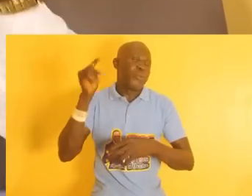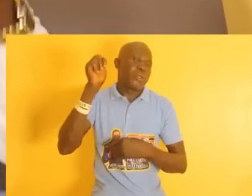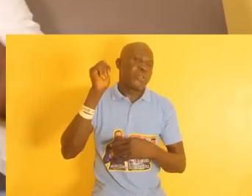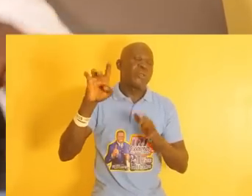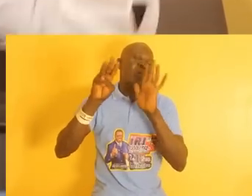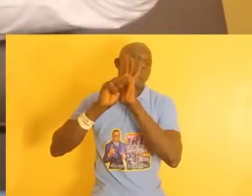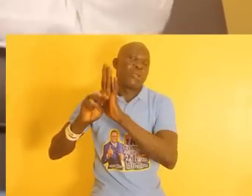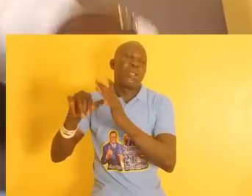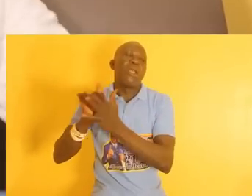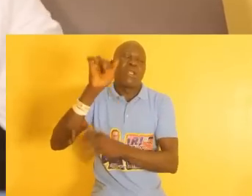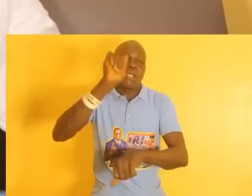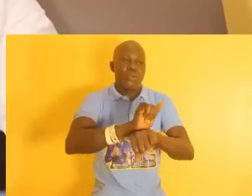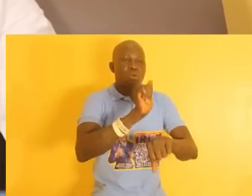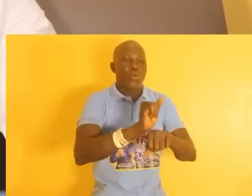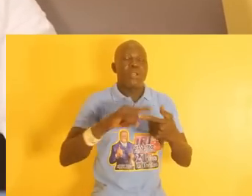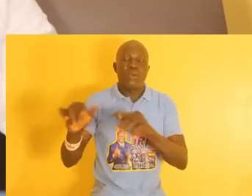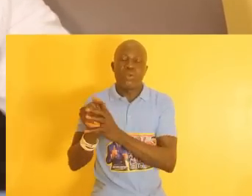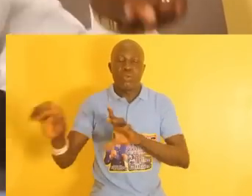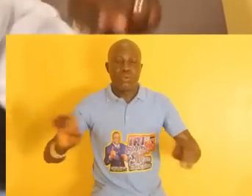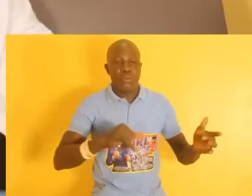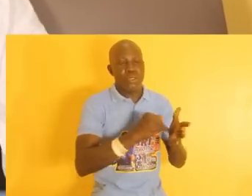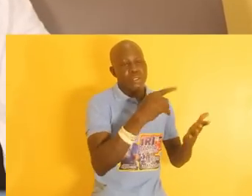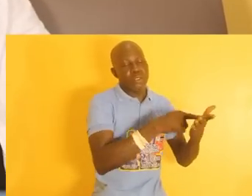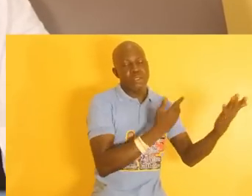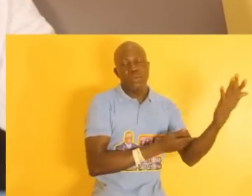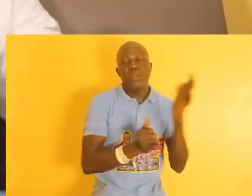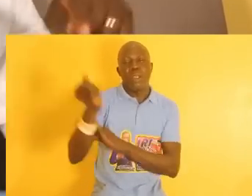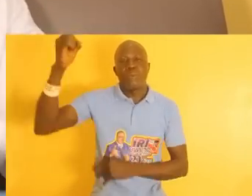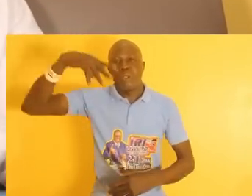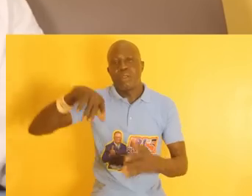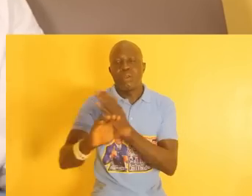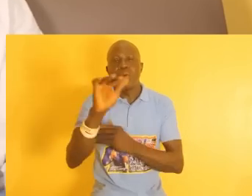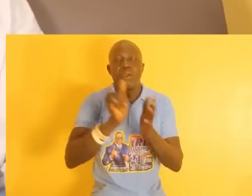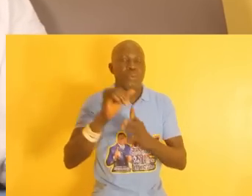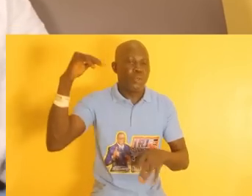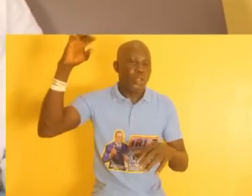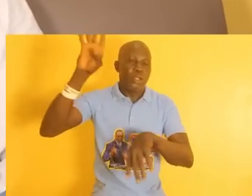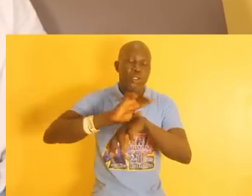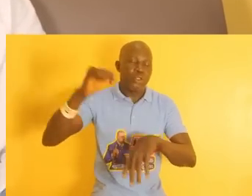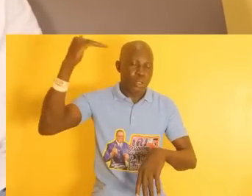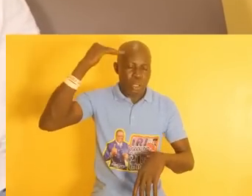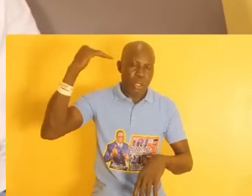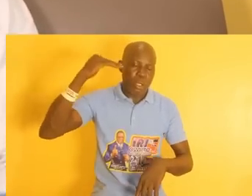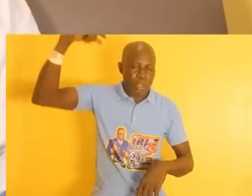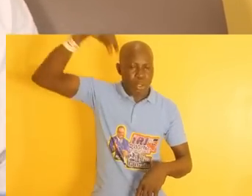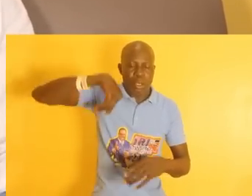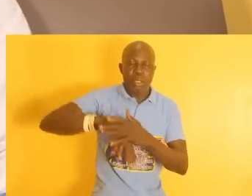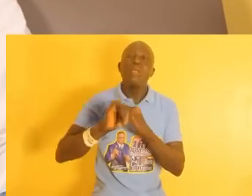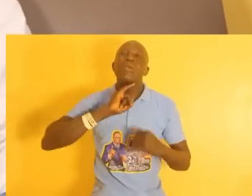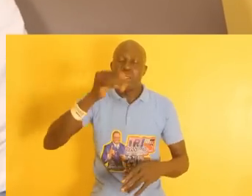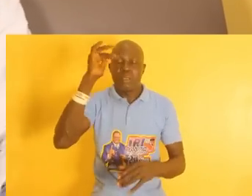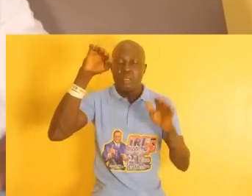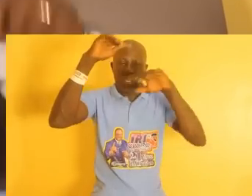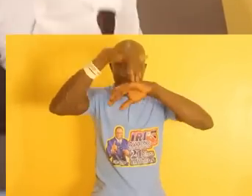obtain mercy. He said that. The assignments we do this morning by the grace of God at the headquarters. So what you want to be in